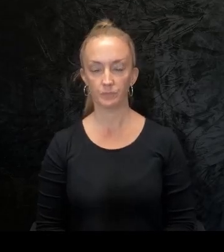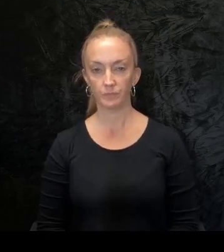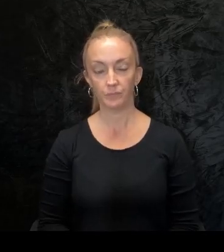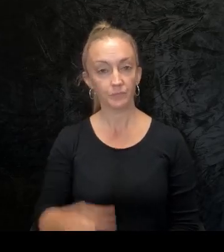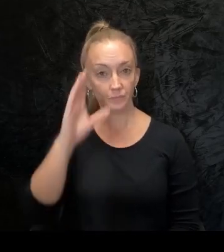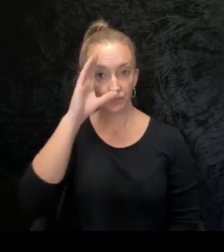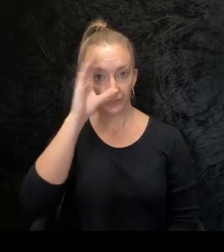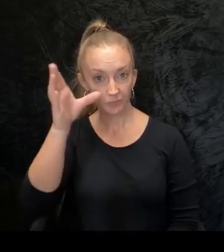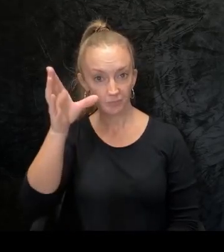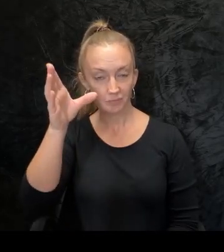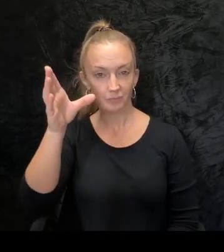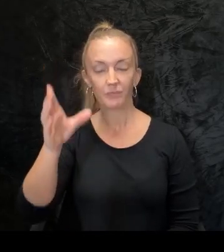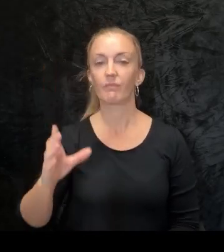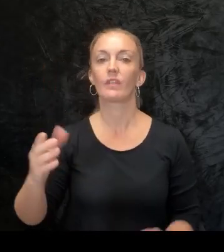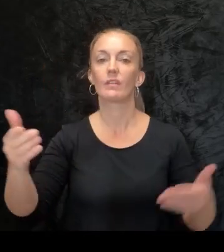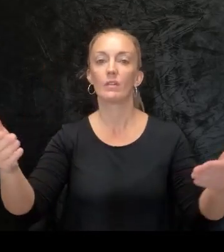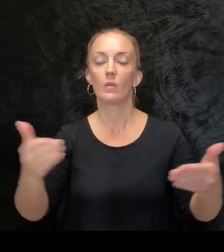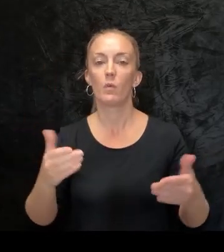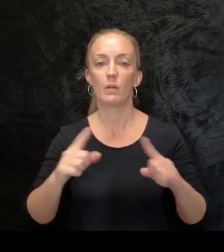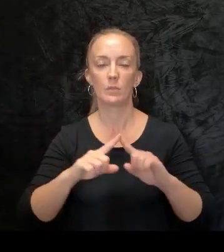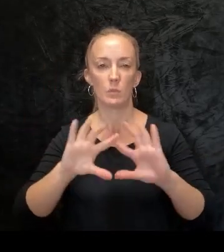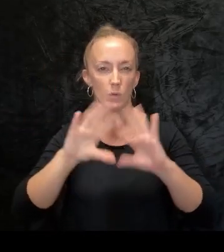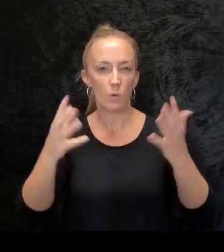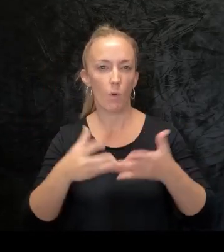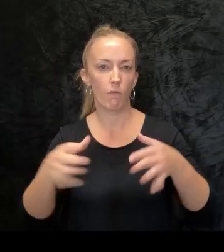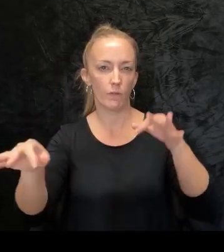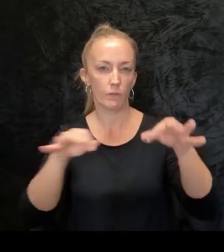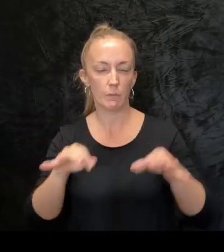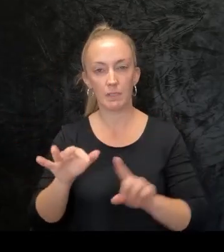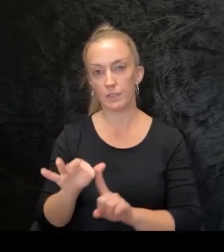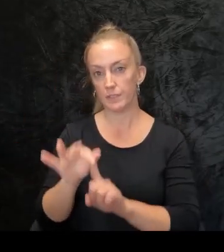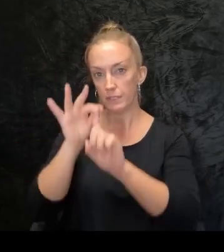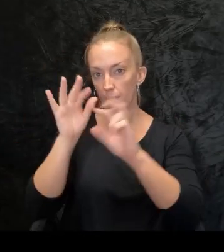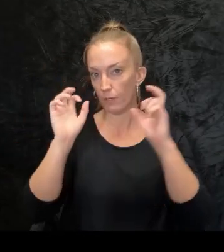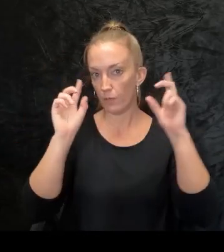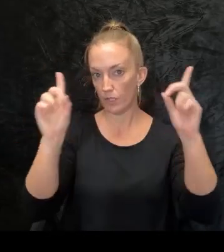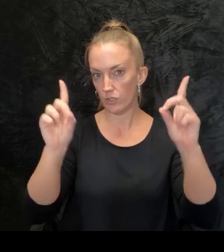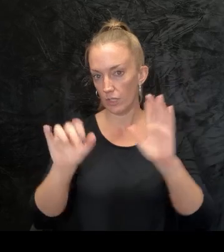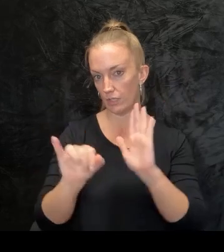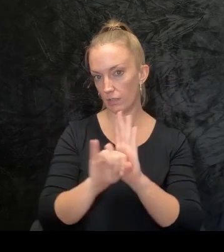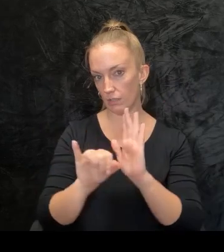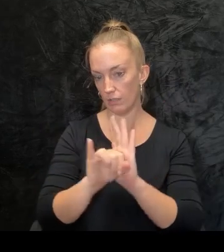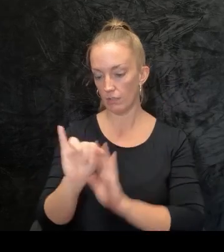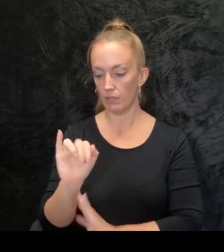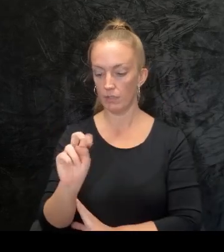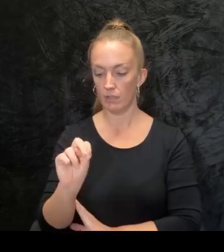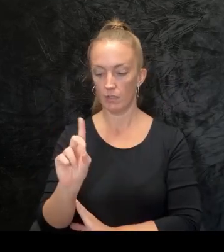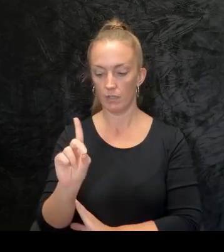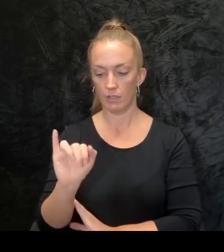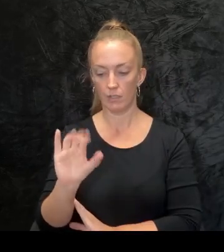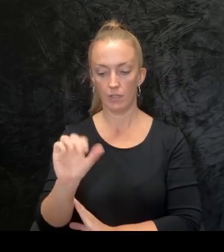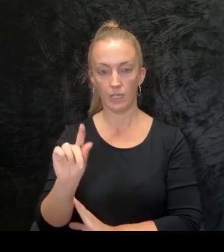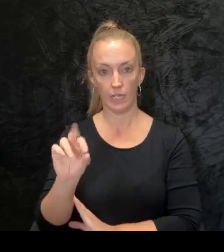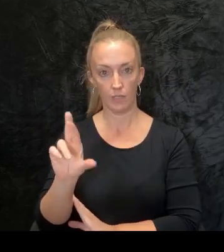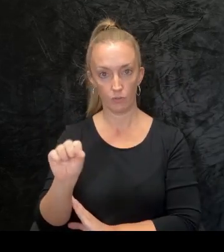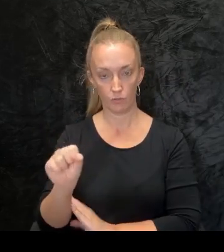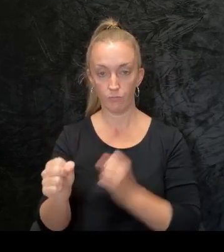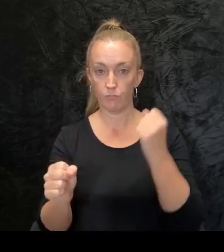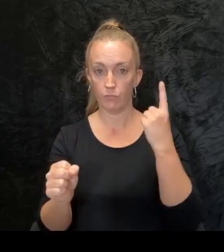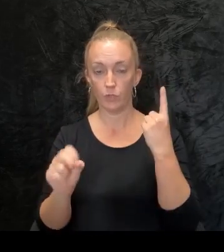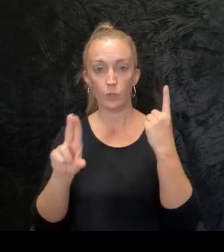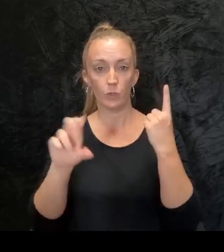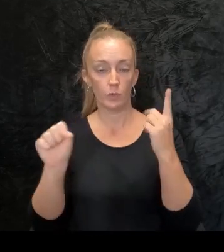Hello, welcome to an overview of the Special Education Indicators. The U.S. Department of